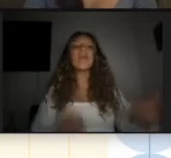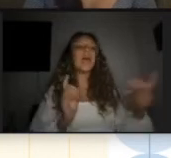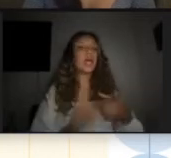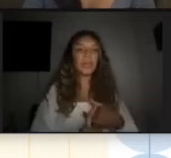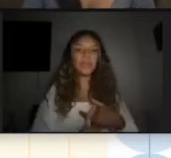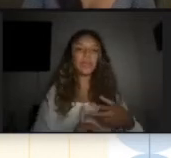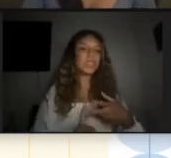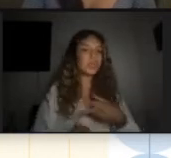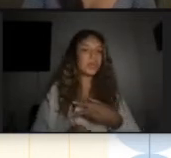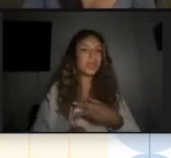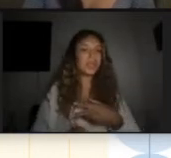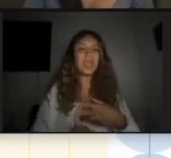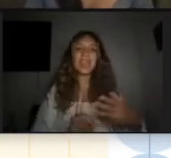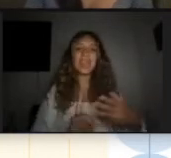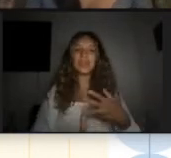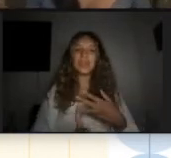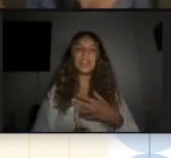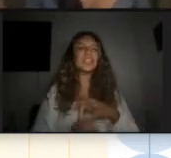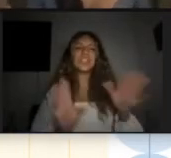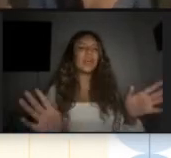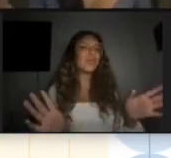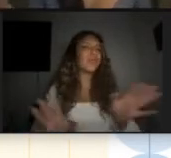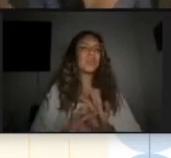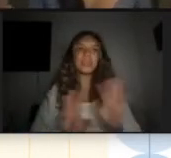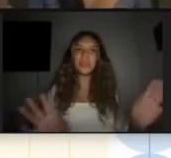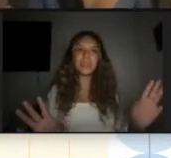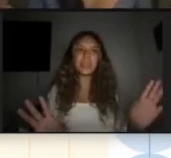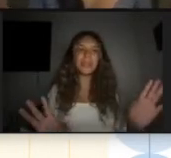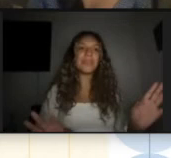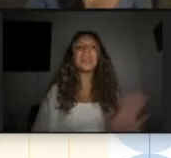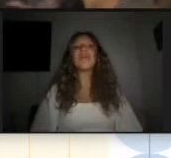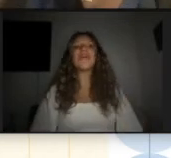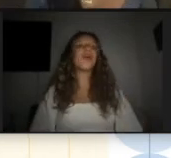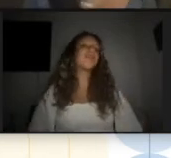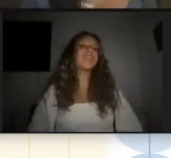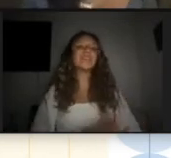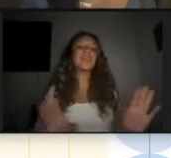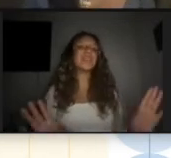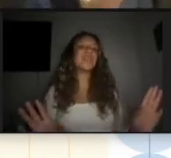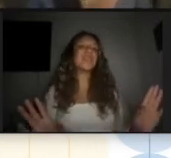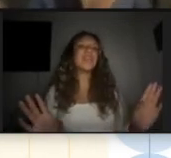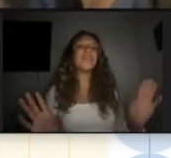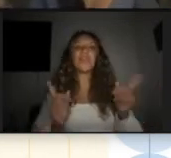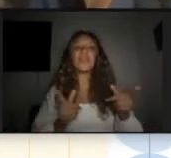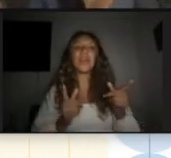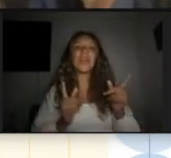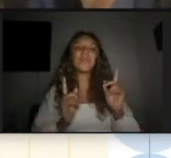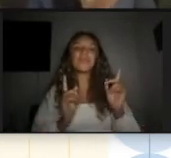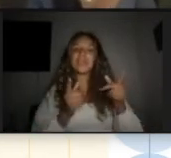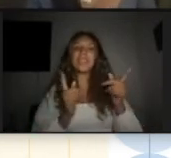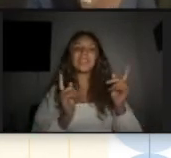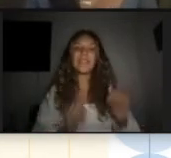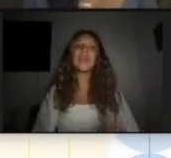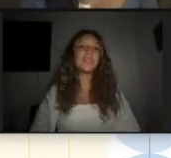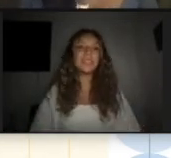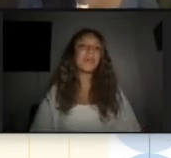help you find tutoring and or just help you with adulting wow class of 2021 how are you um